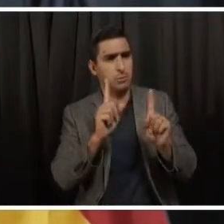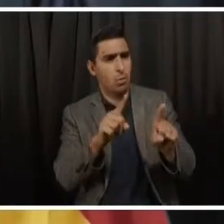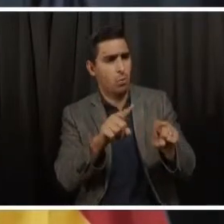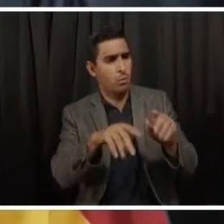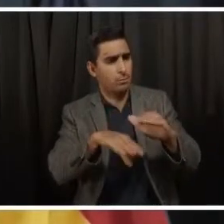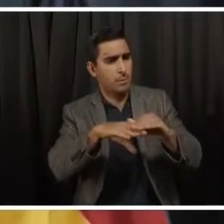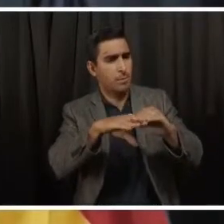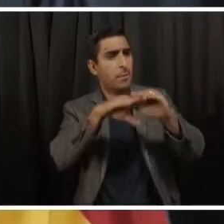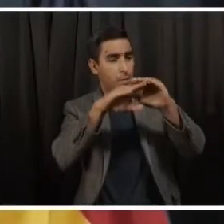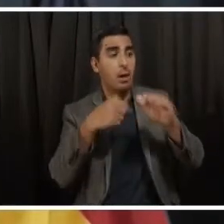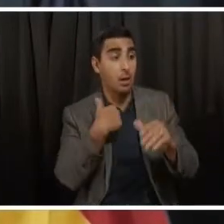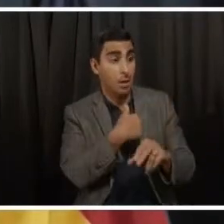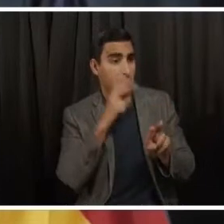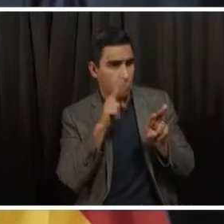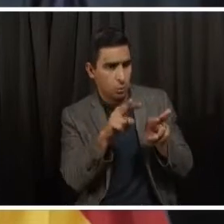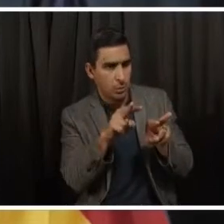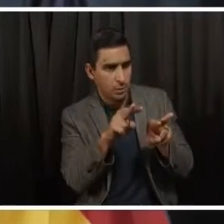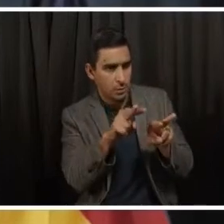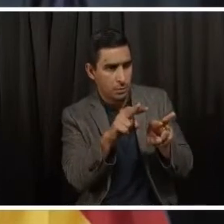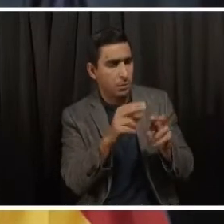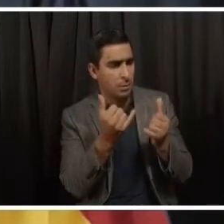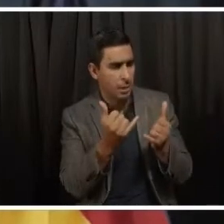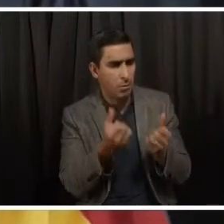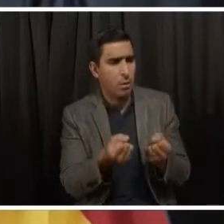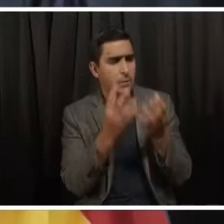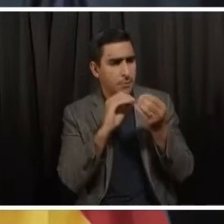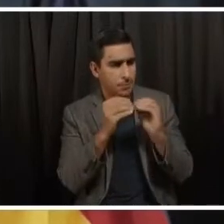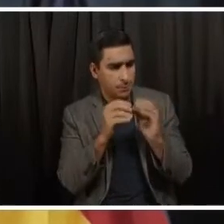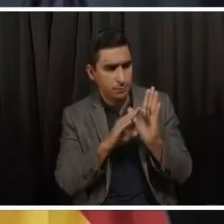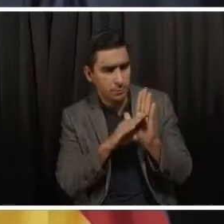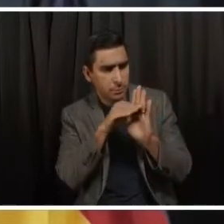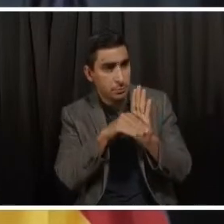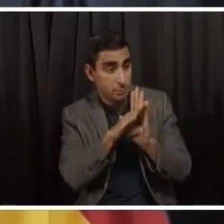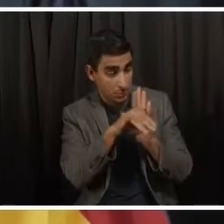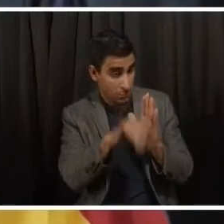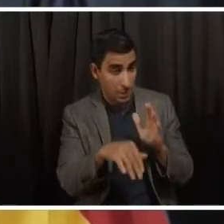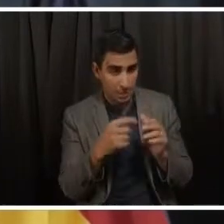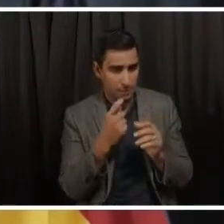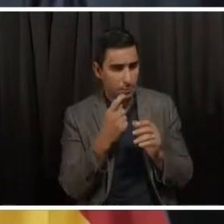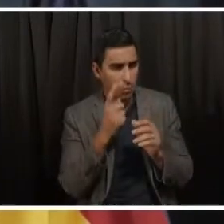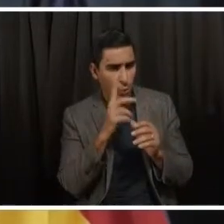watching very closely. I think it's difficult to know right now if this is a short-term trend that